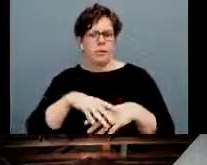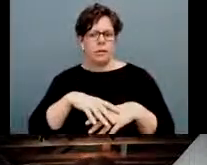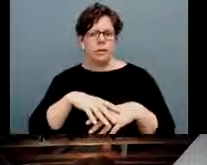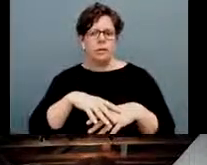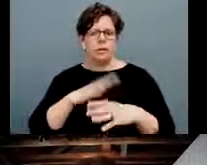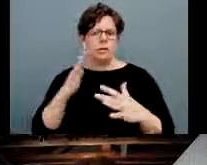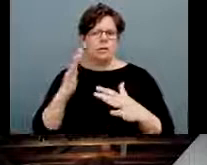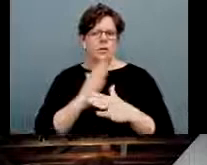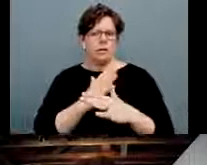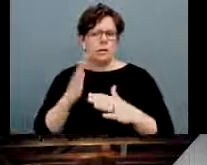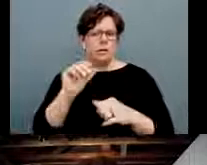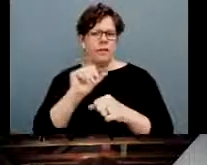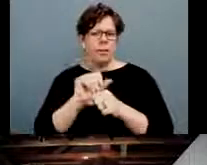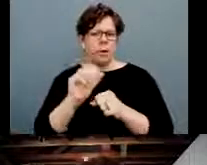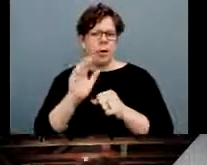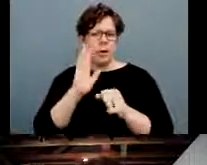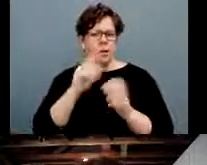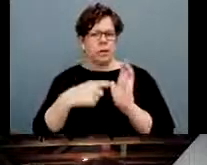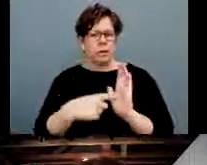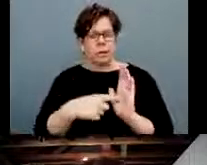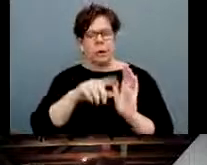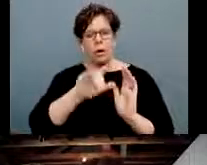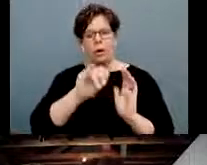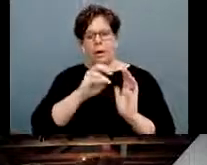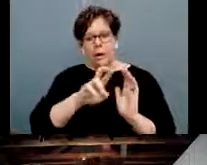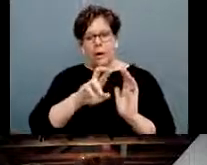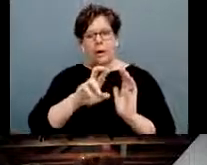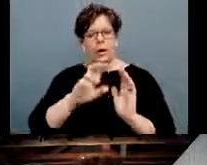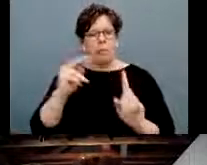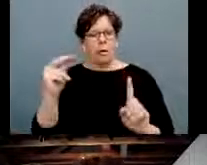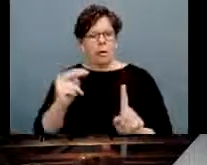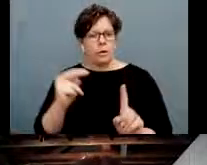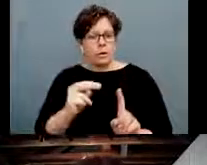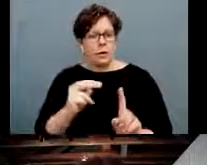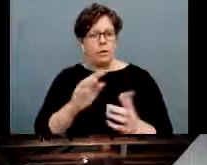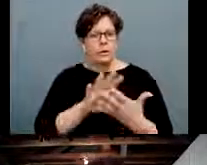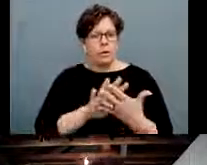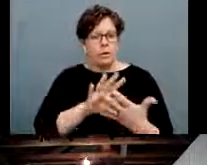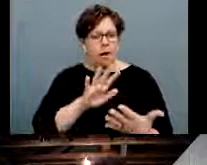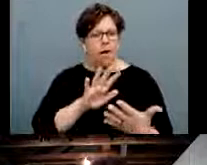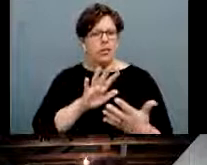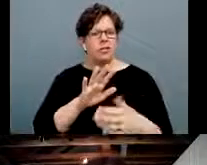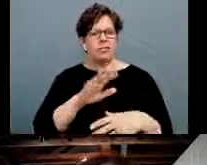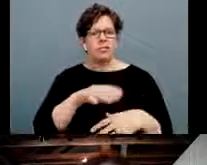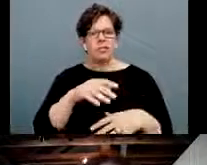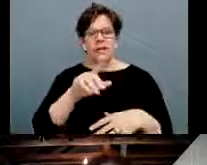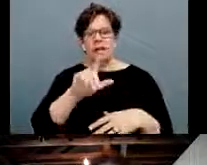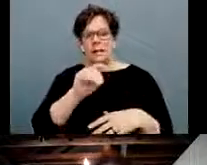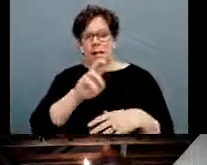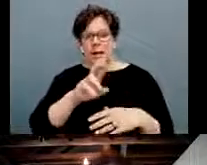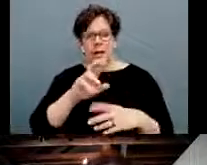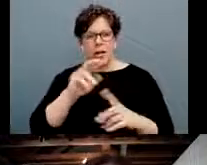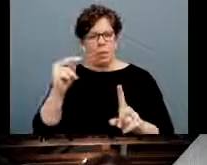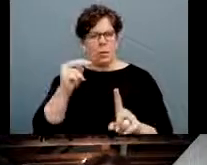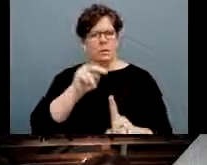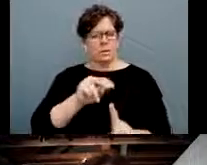works demonstrate his understanding of linear perspective, composition, and contrast. So we've got a pretty good